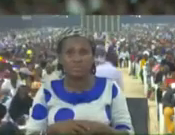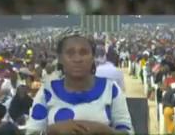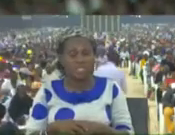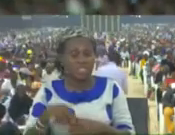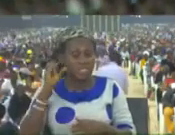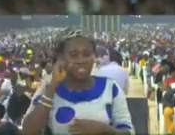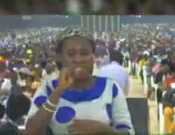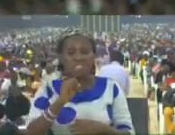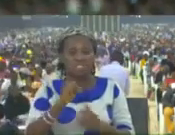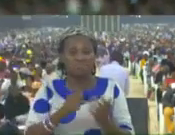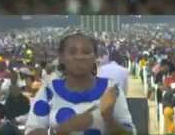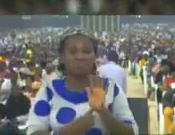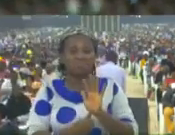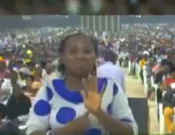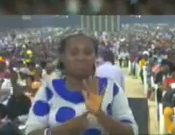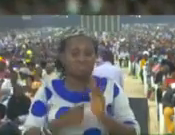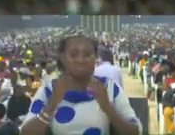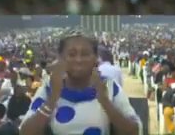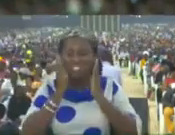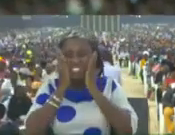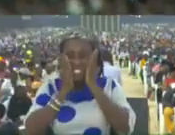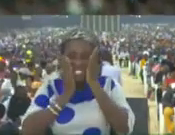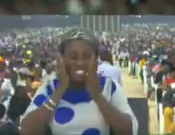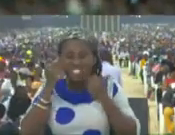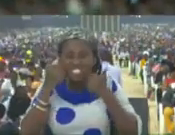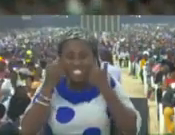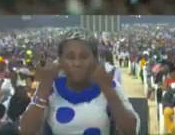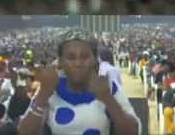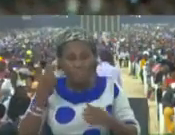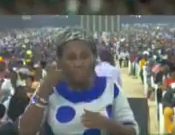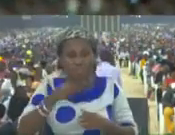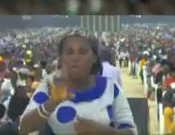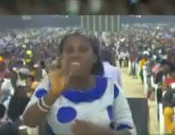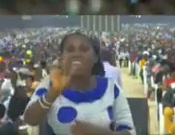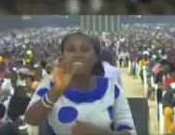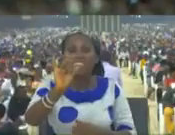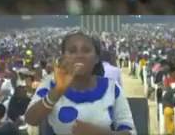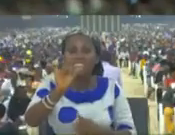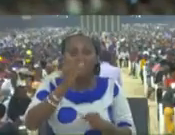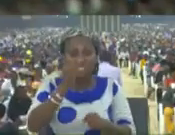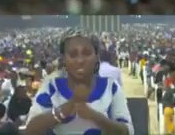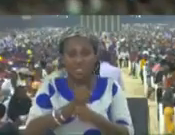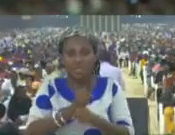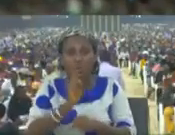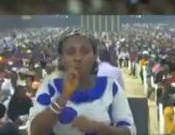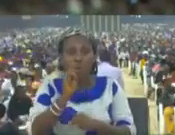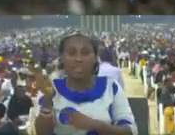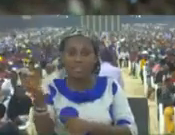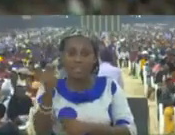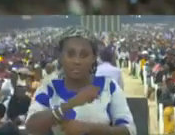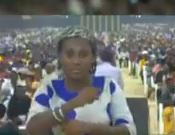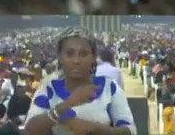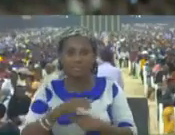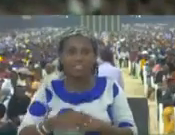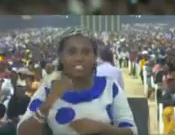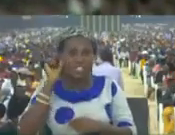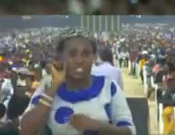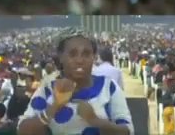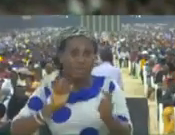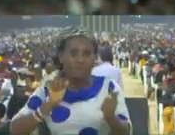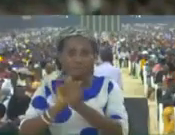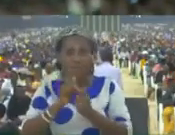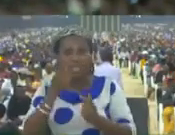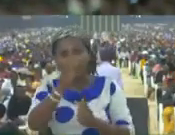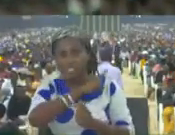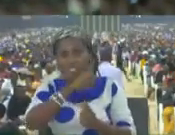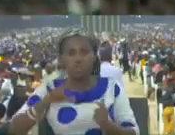shame to the world. For 18 years. Then one day, she met the Lord Jesus